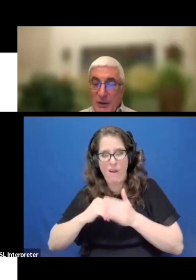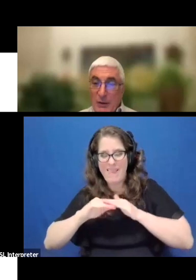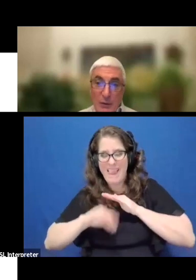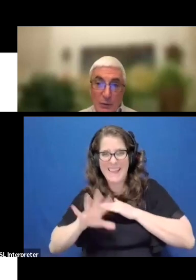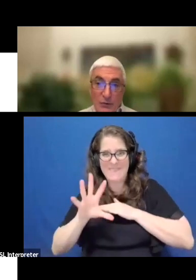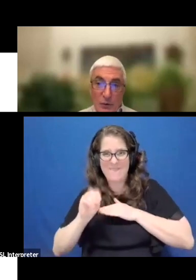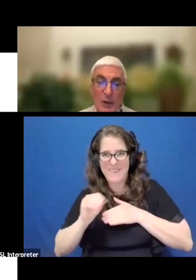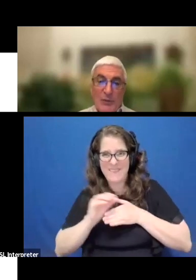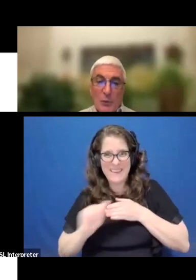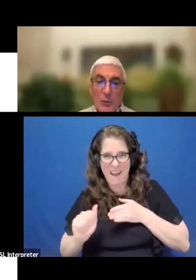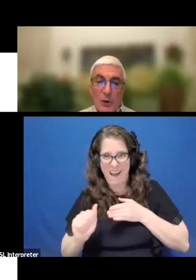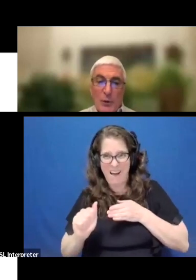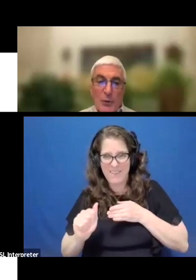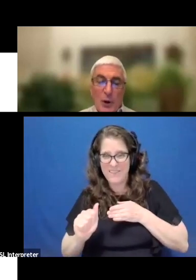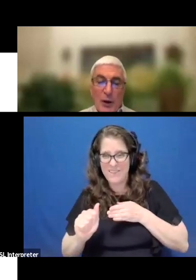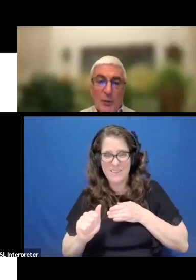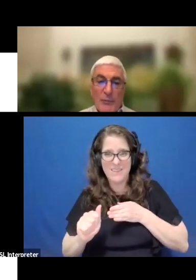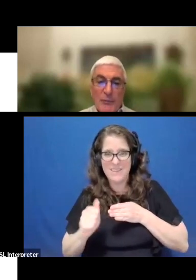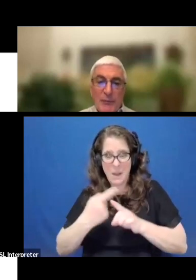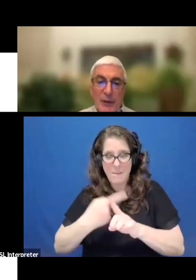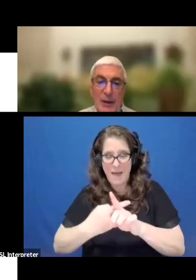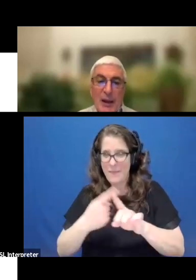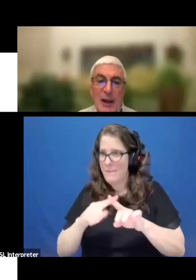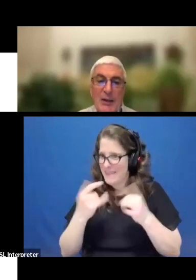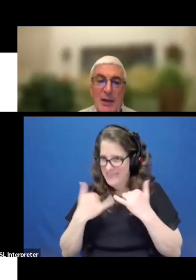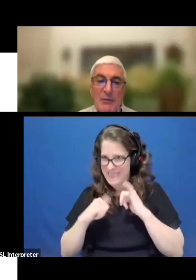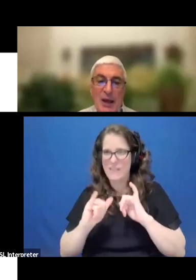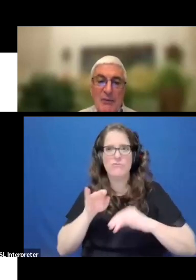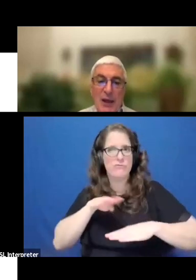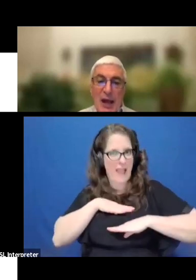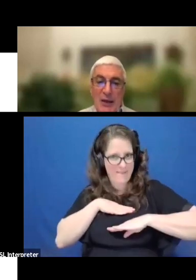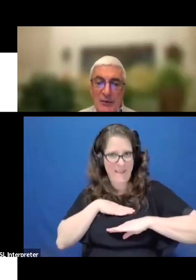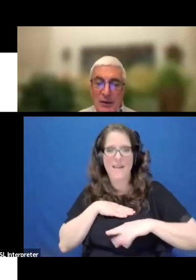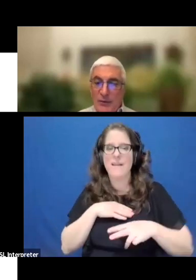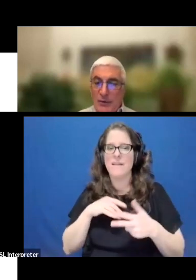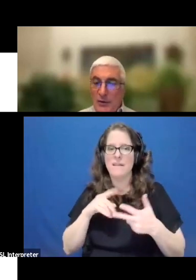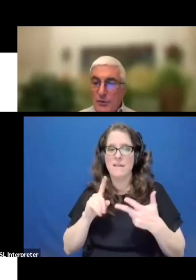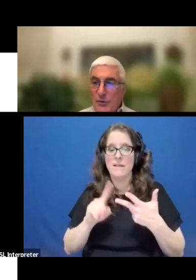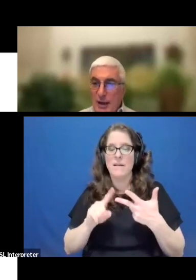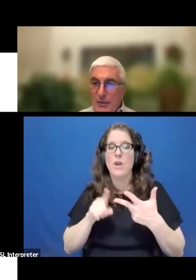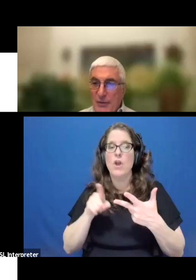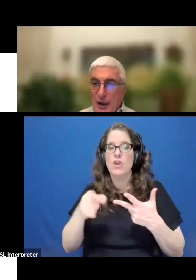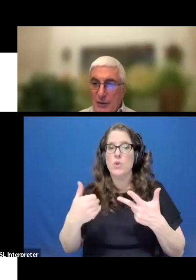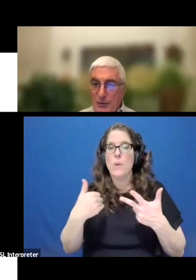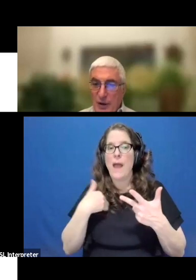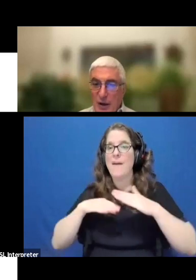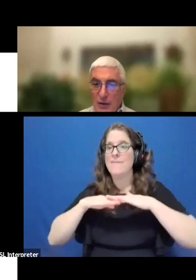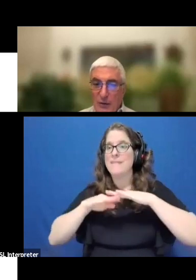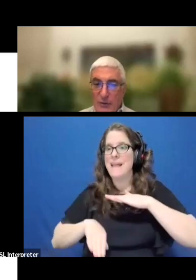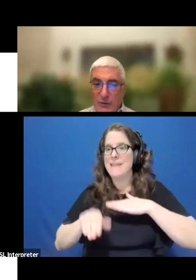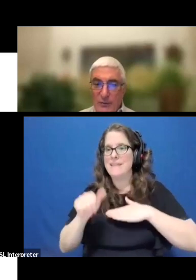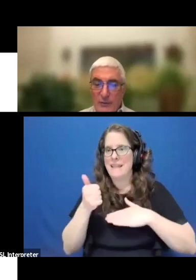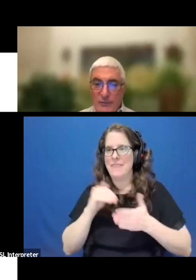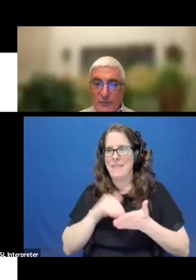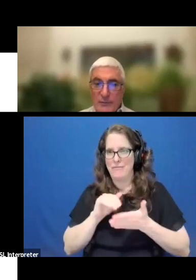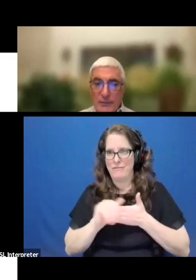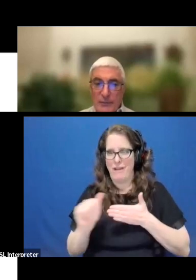work who still met the work requirement and have to have assets under